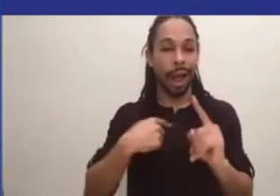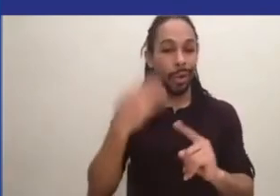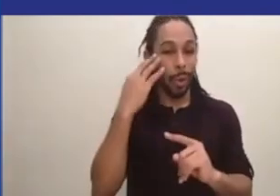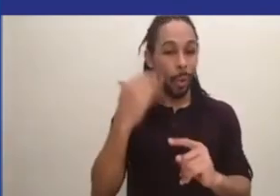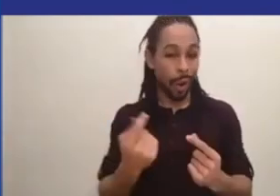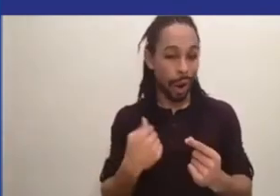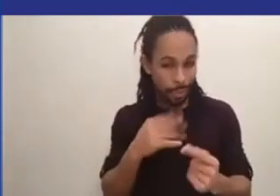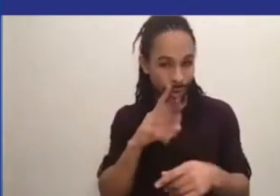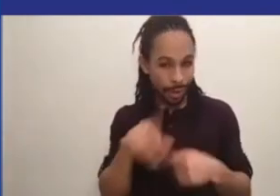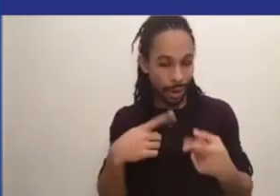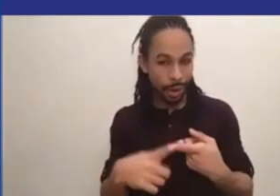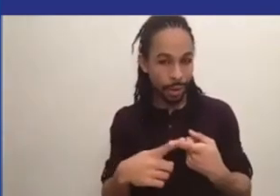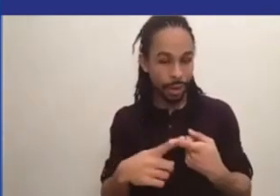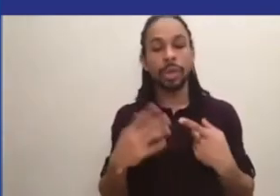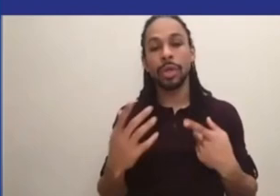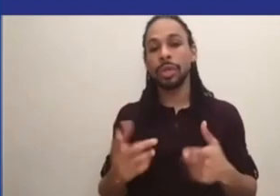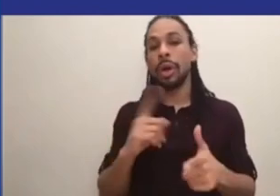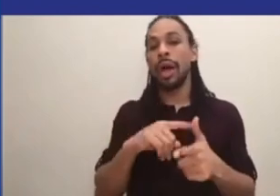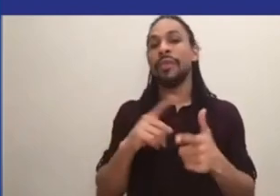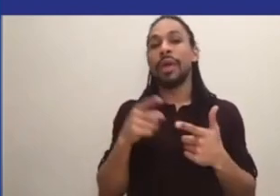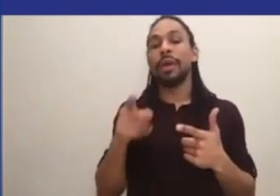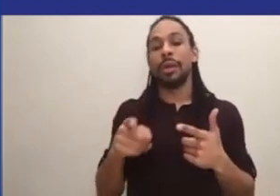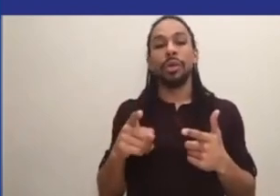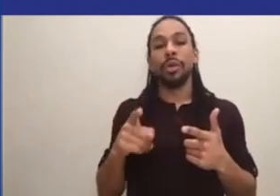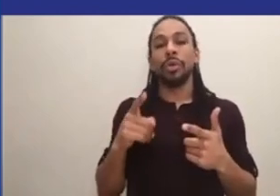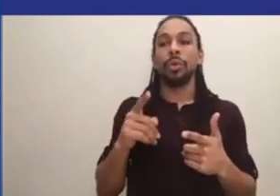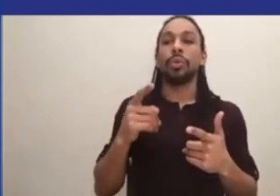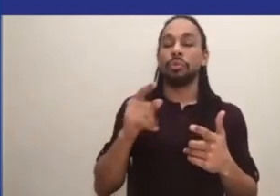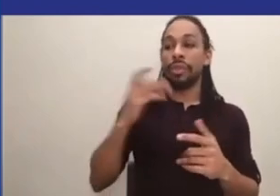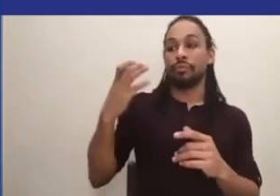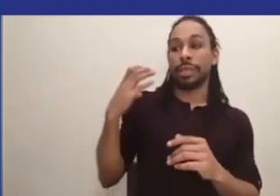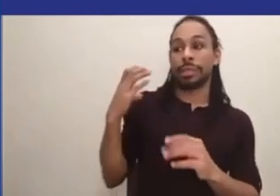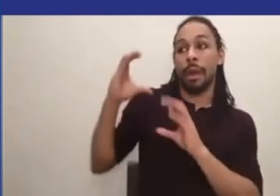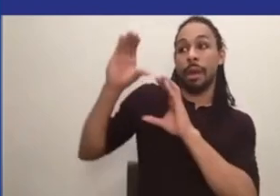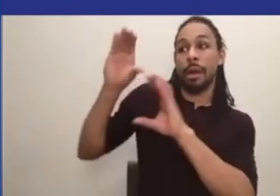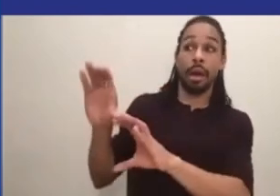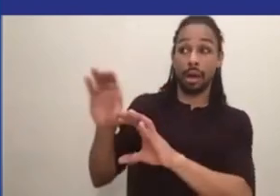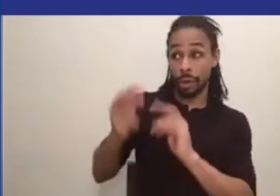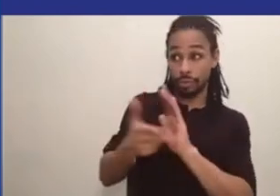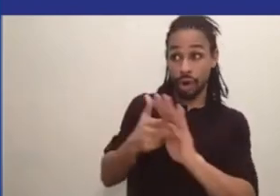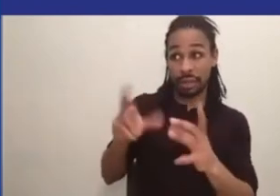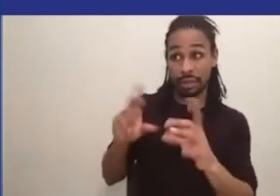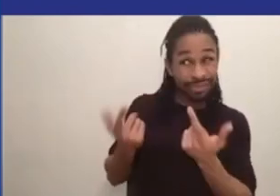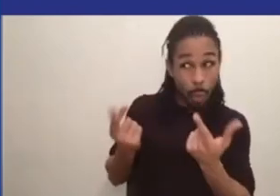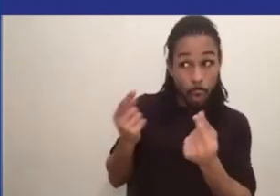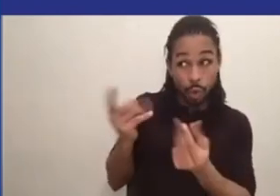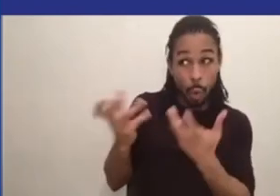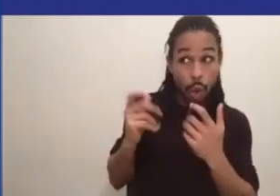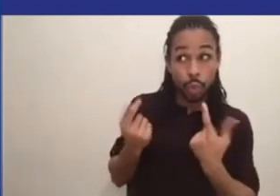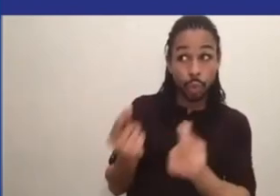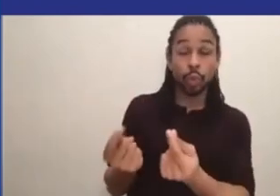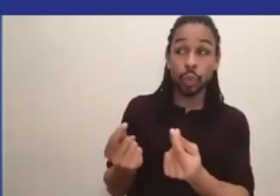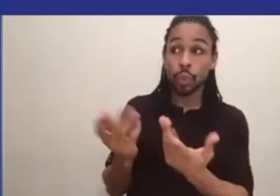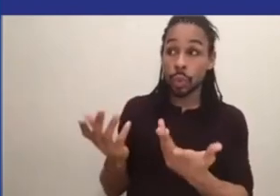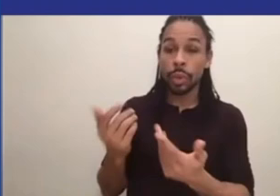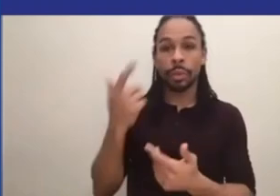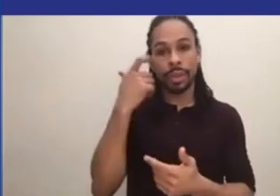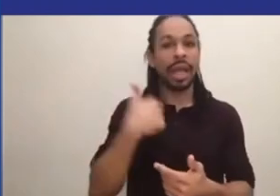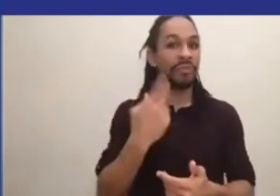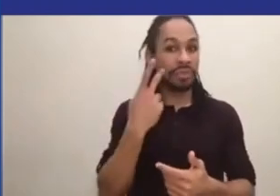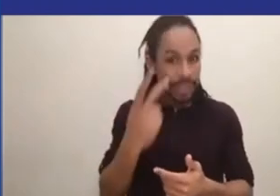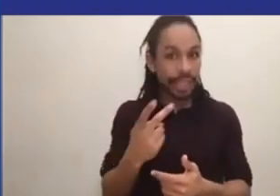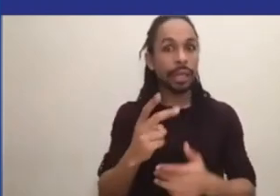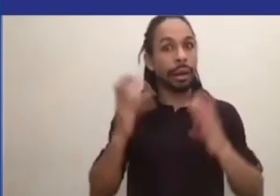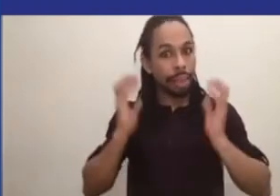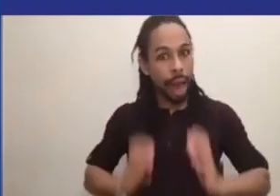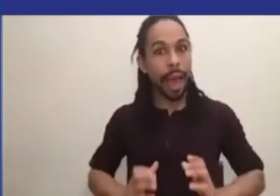So then you put it back on the brand. What do you want to do? Because oftentimes I've seen a client go and get someone because